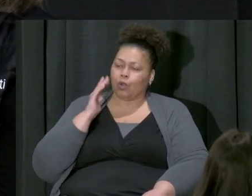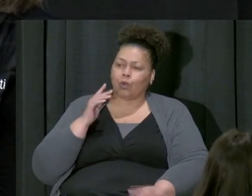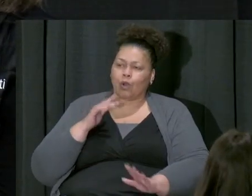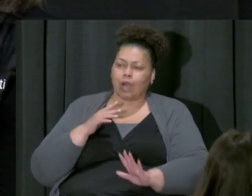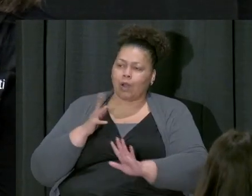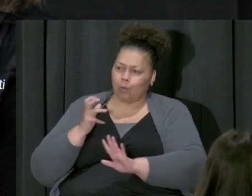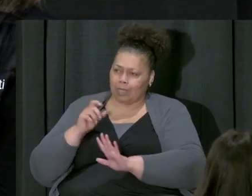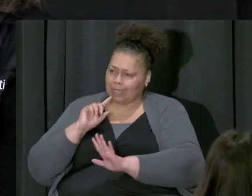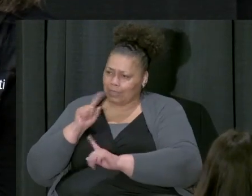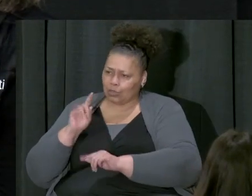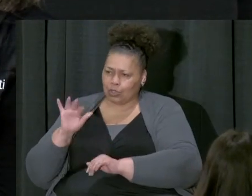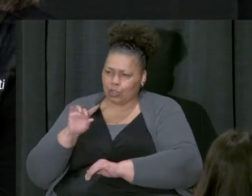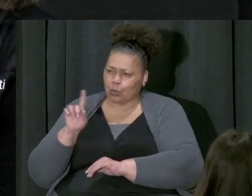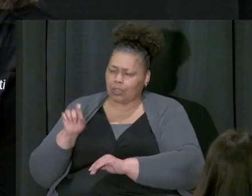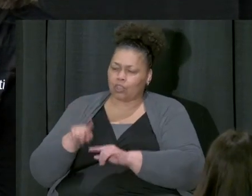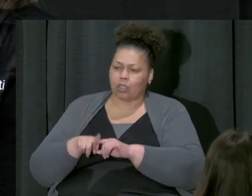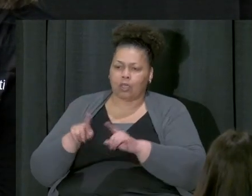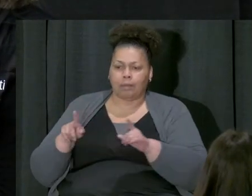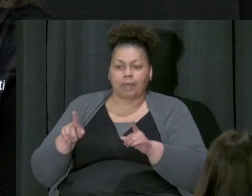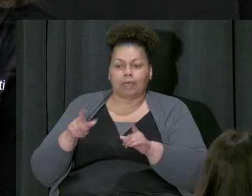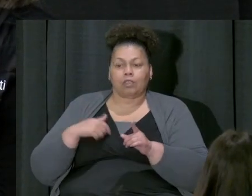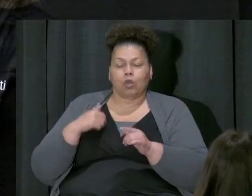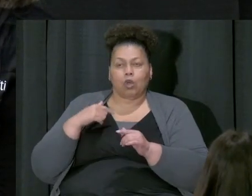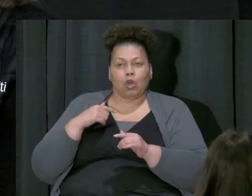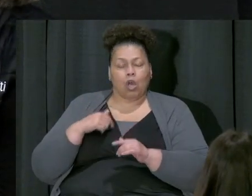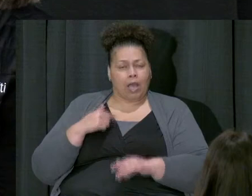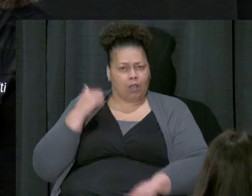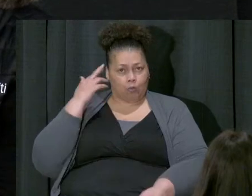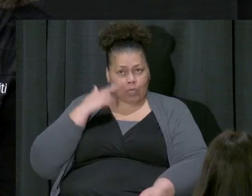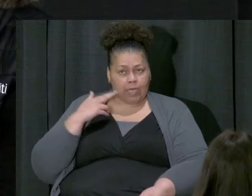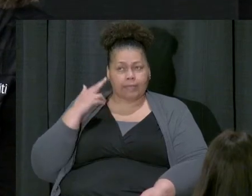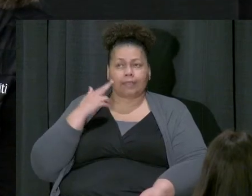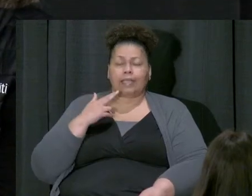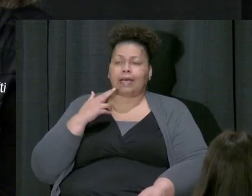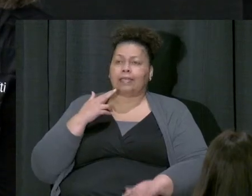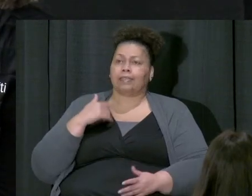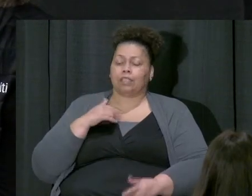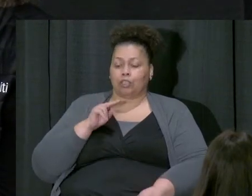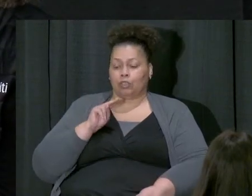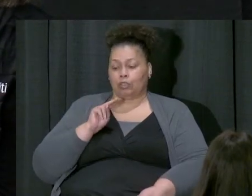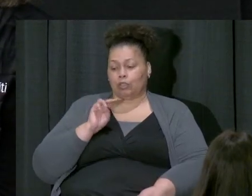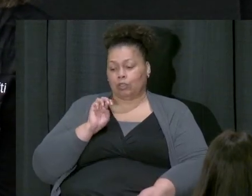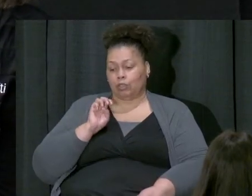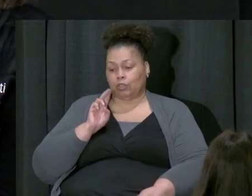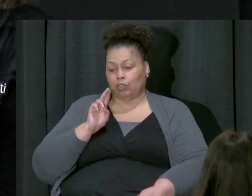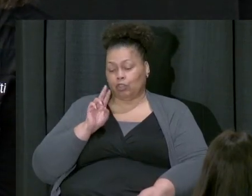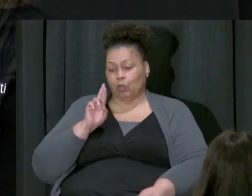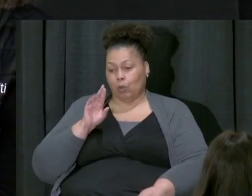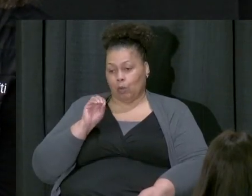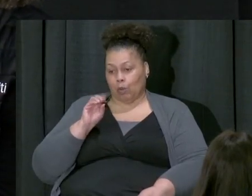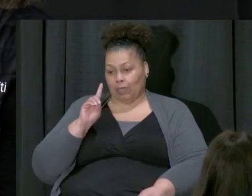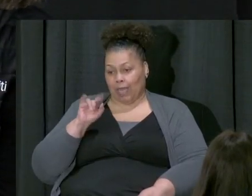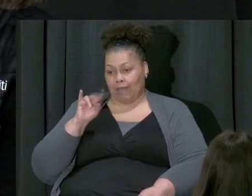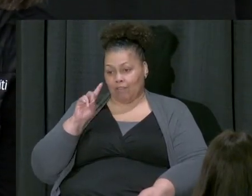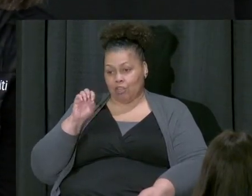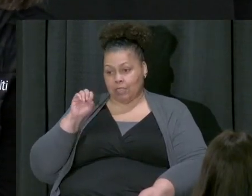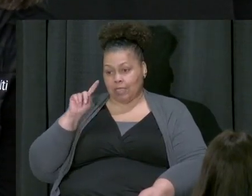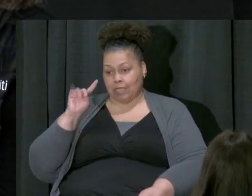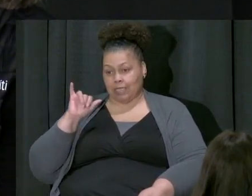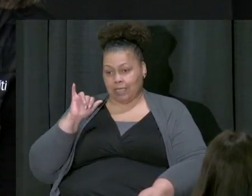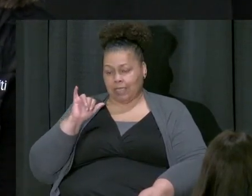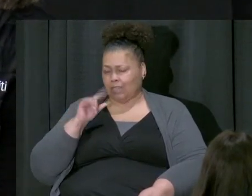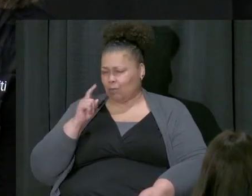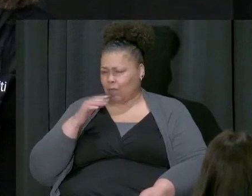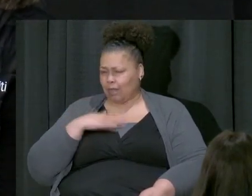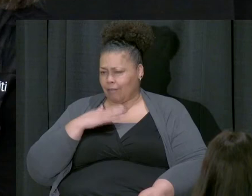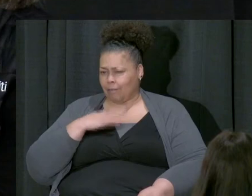but what I come to realize, and neurodiversity is one of my personal passions, and